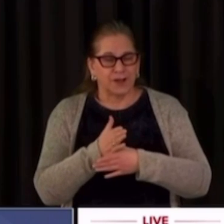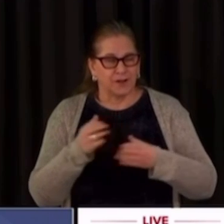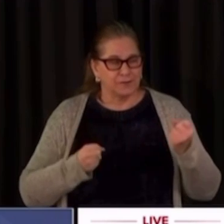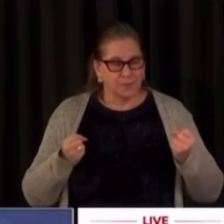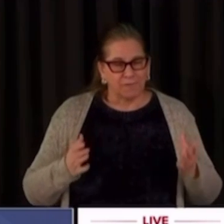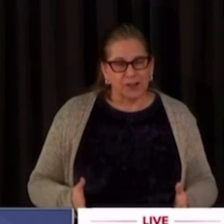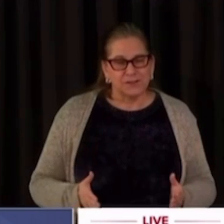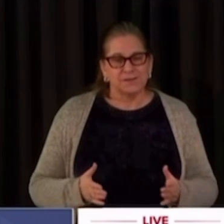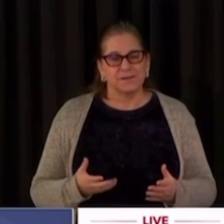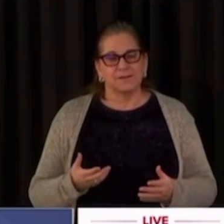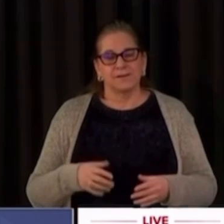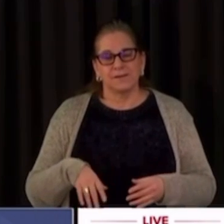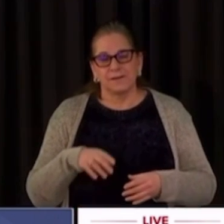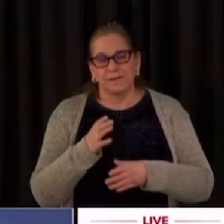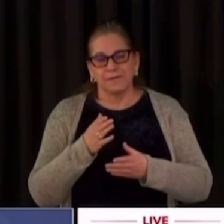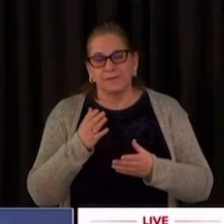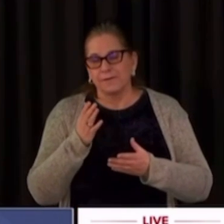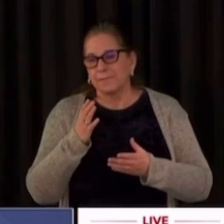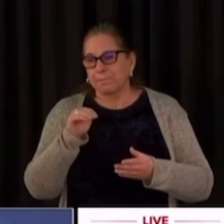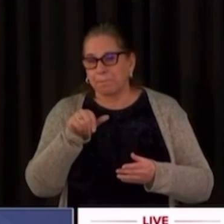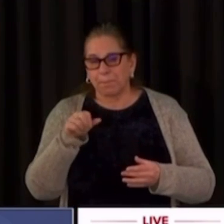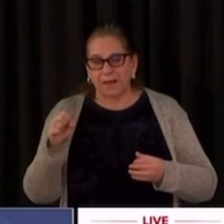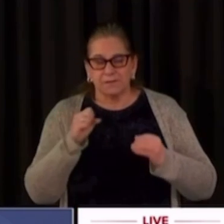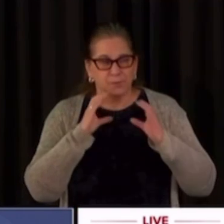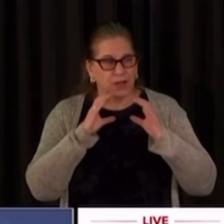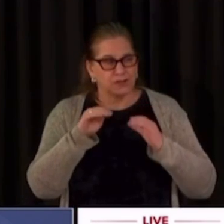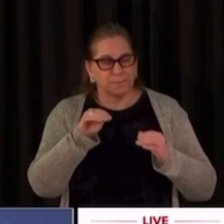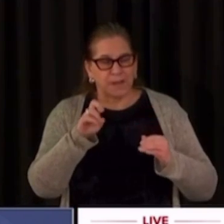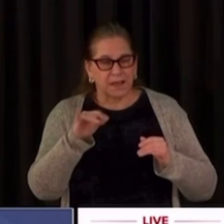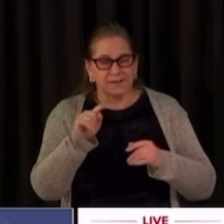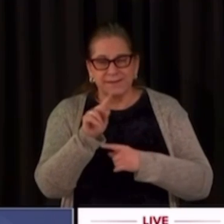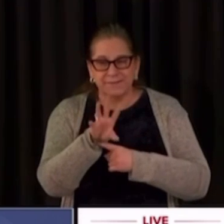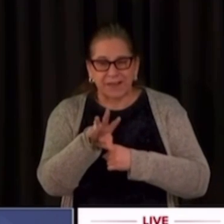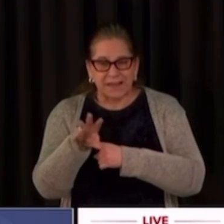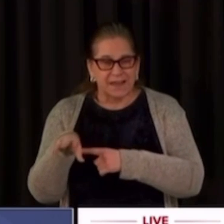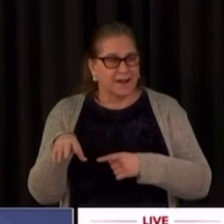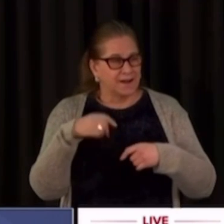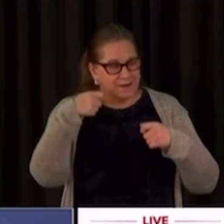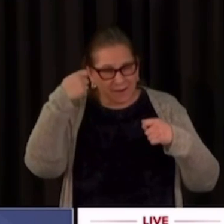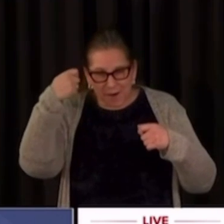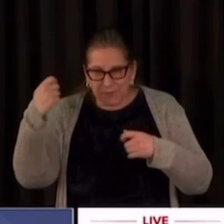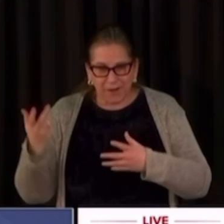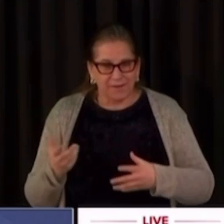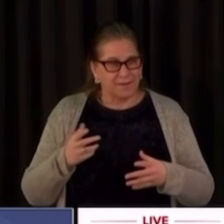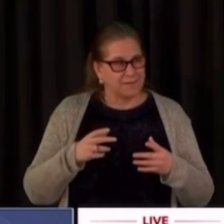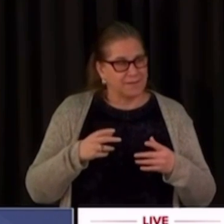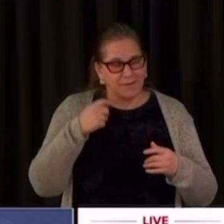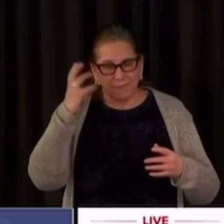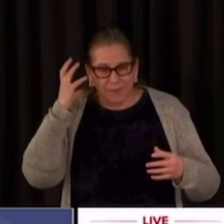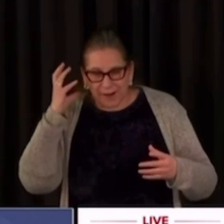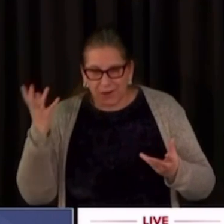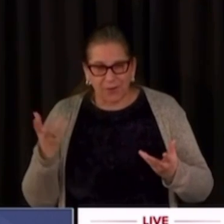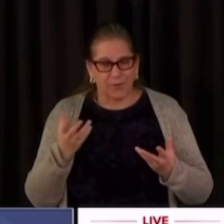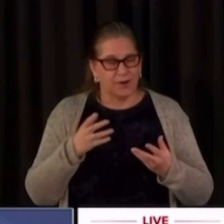in media and mass communications. Again, these are essential employees who are required to report in person or on